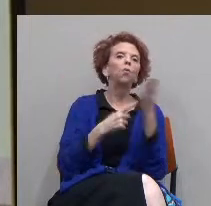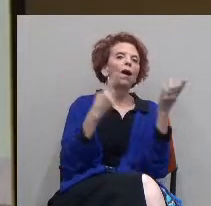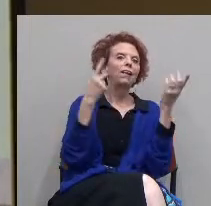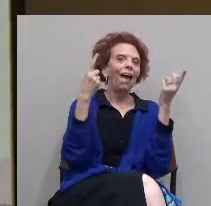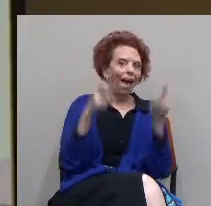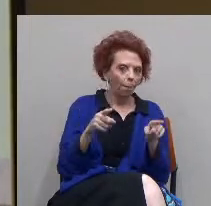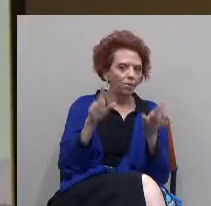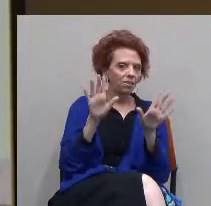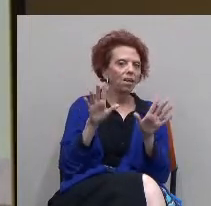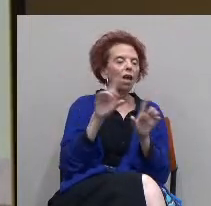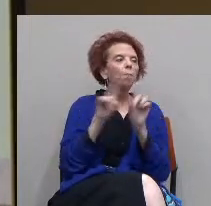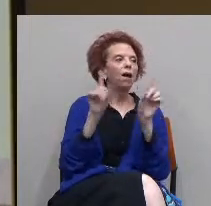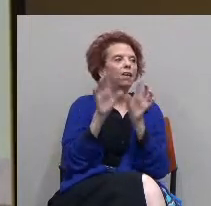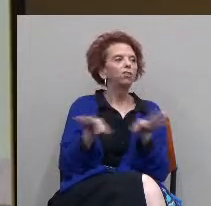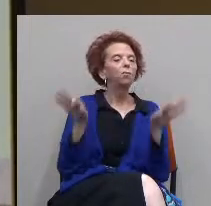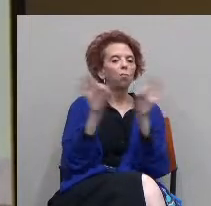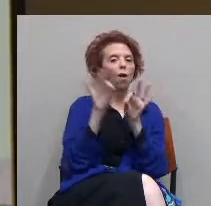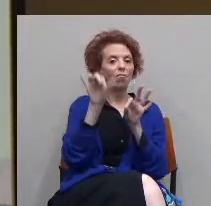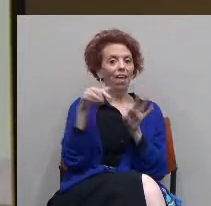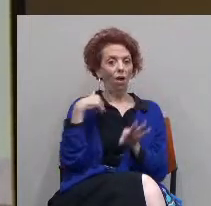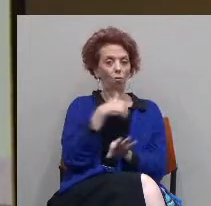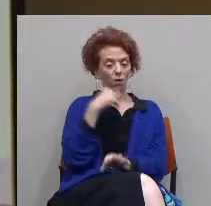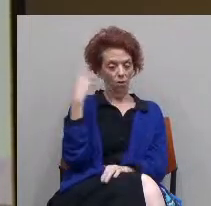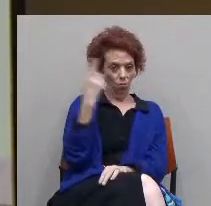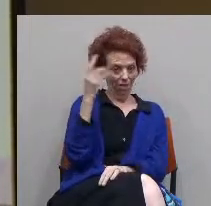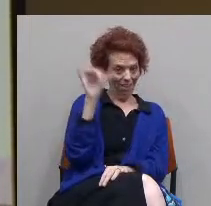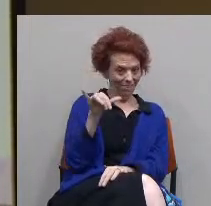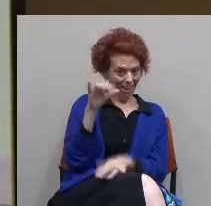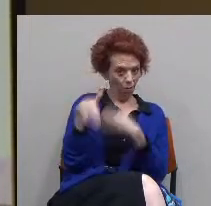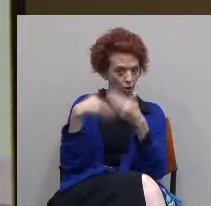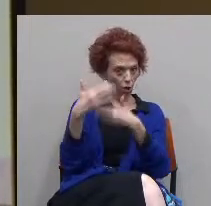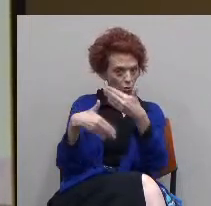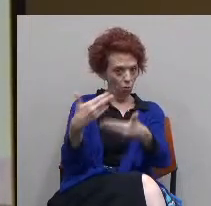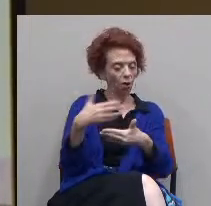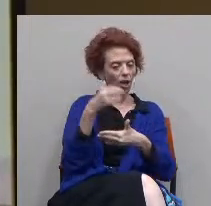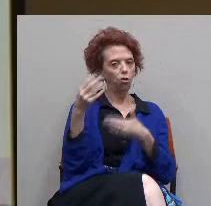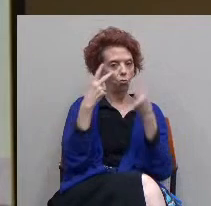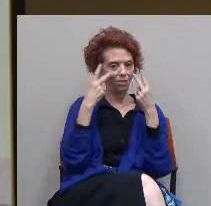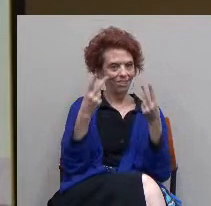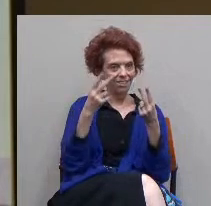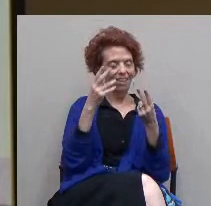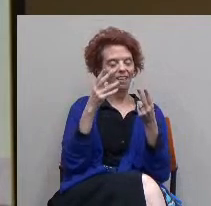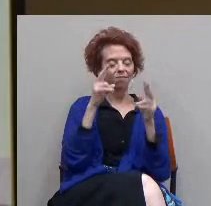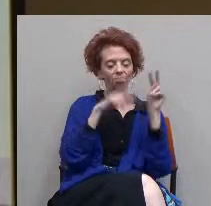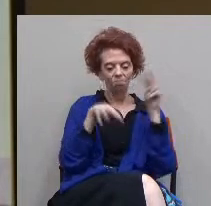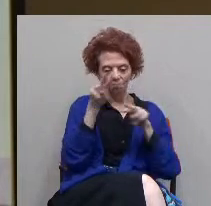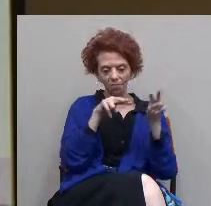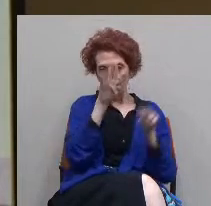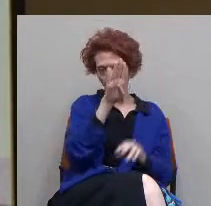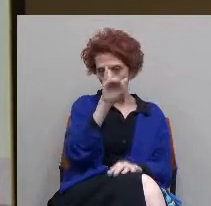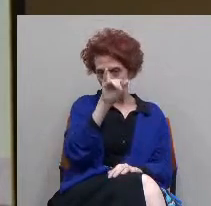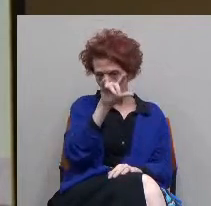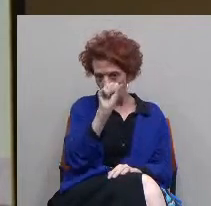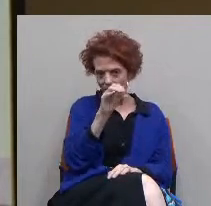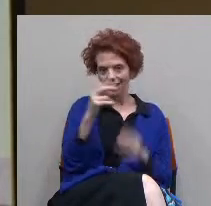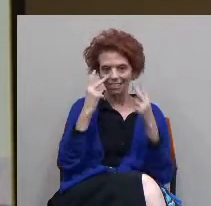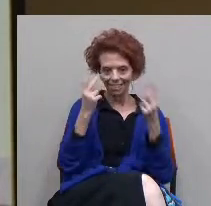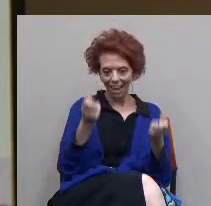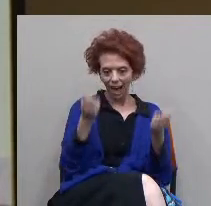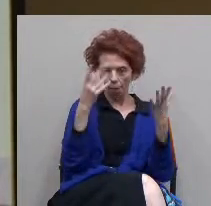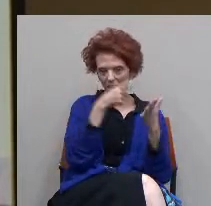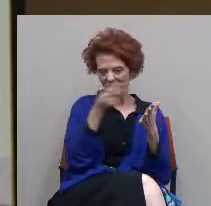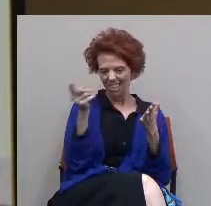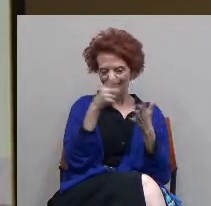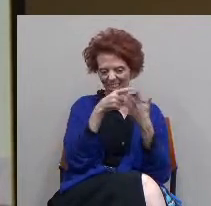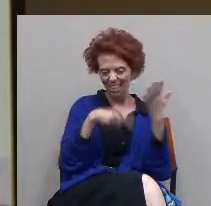fiscal note. So it's important that we realize that as we go through the process, and you're looking at bills and paying attention to how much these things are going